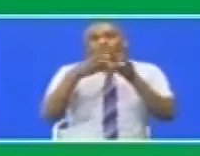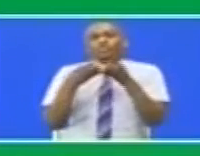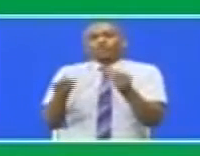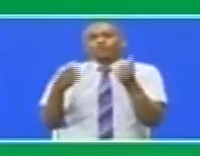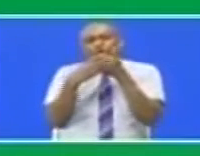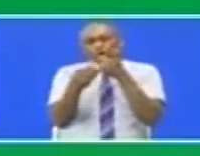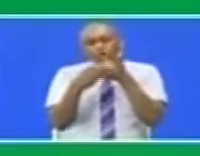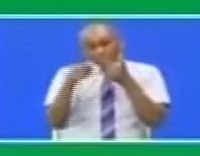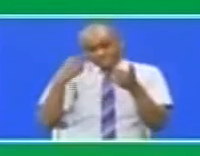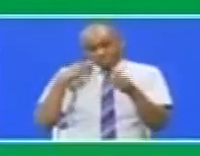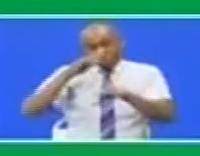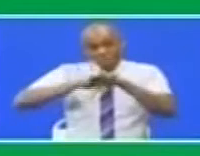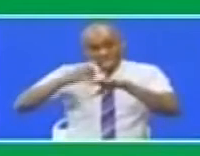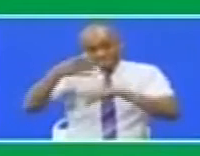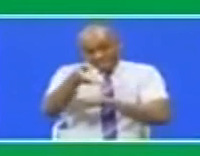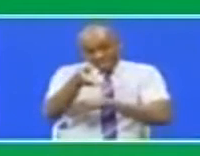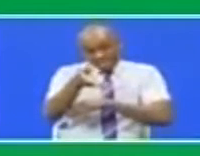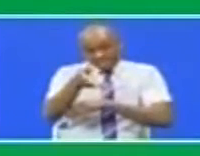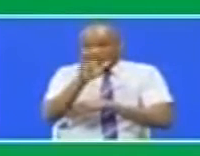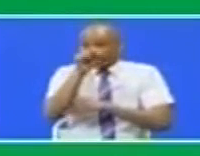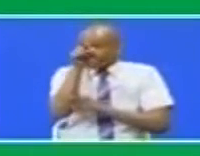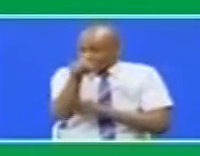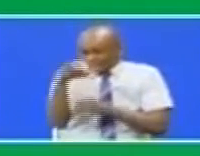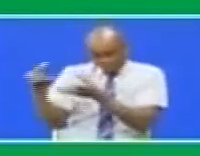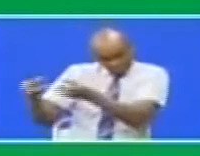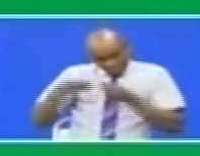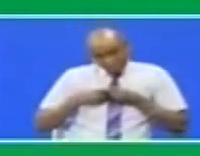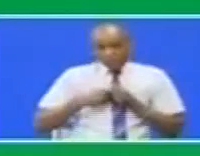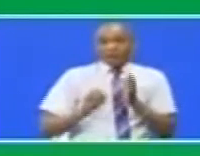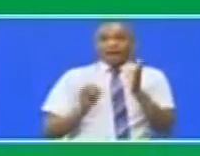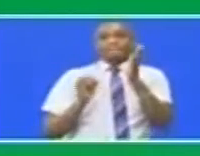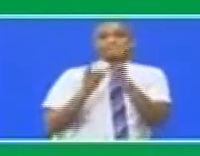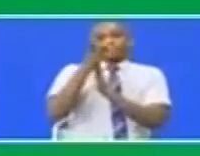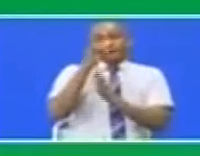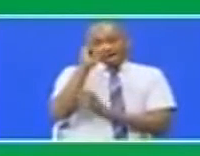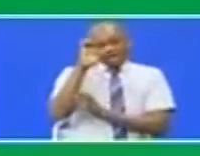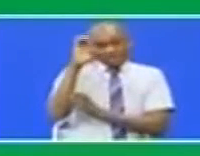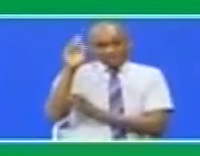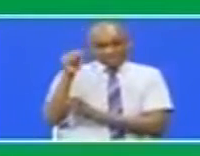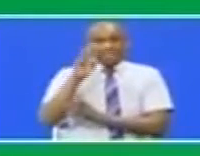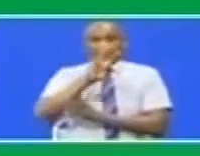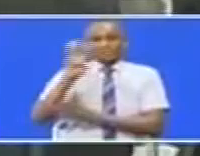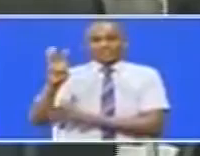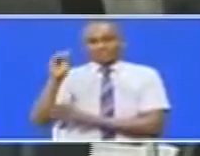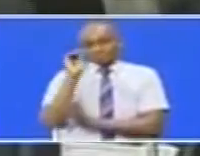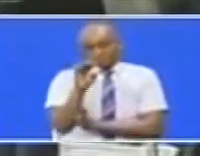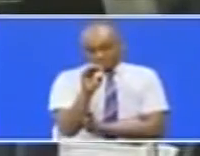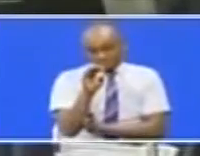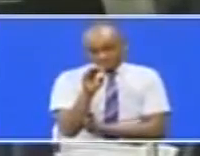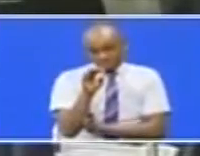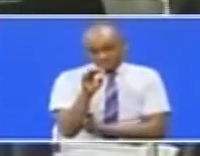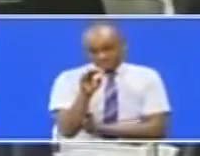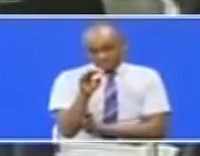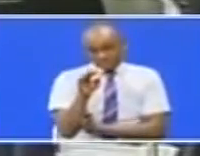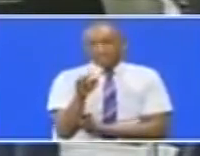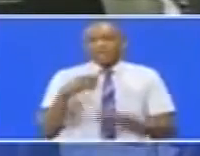copy to the National Command Center, where it will then be uploaded on the IEBC website. And I'm hoping